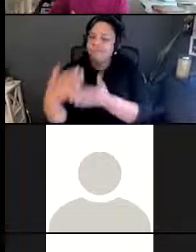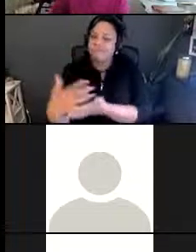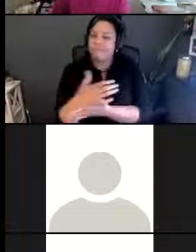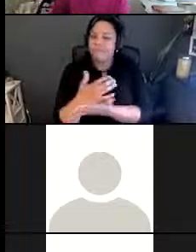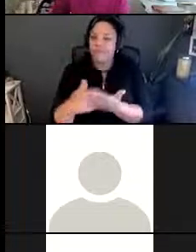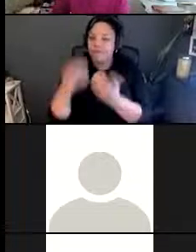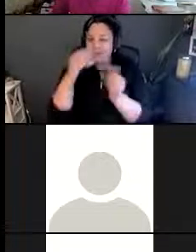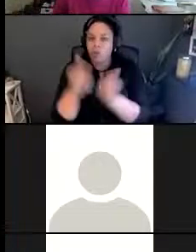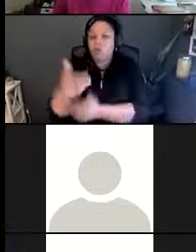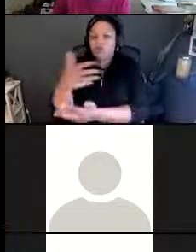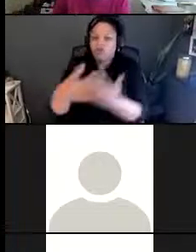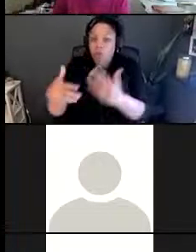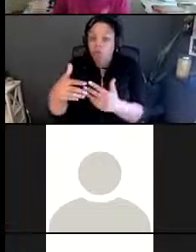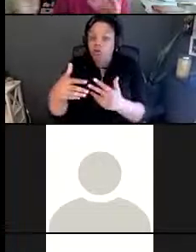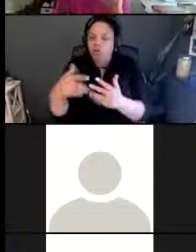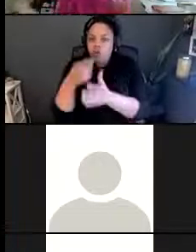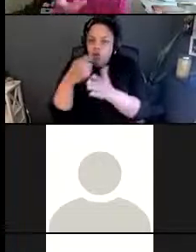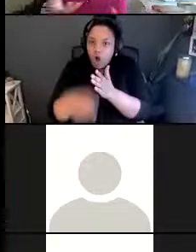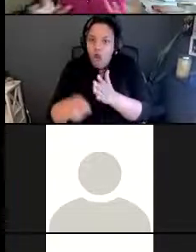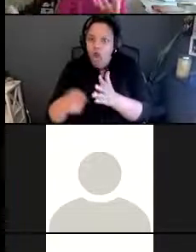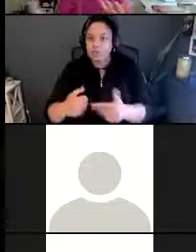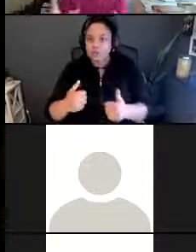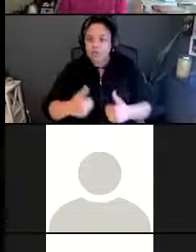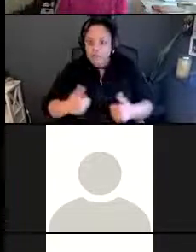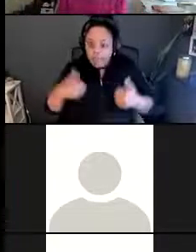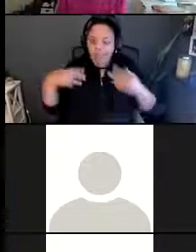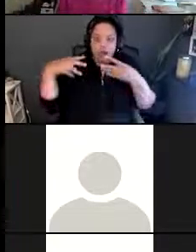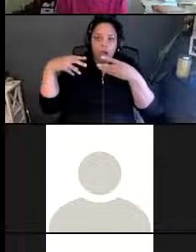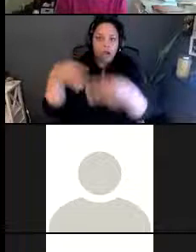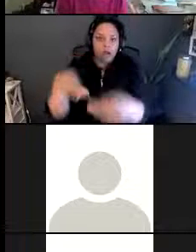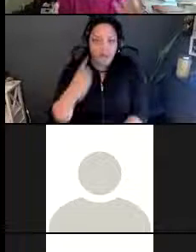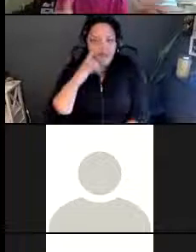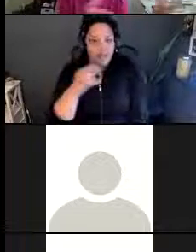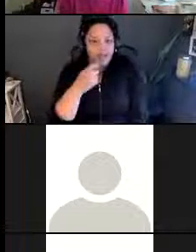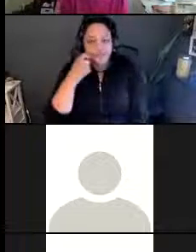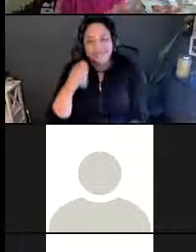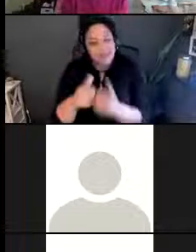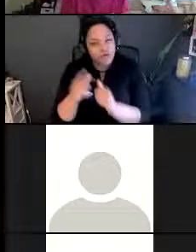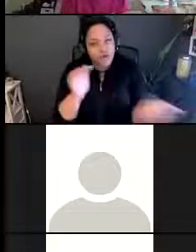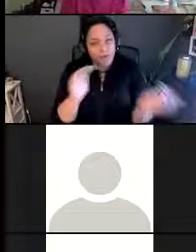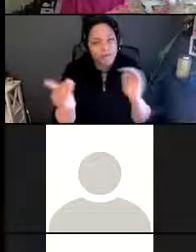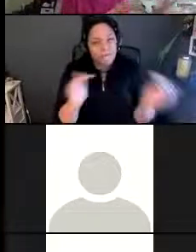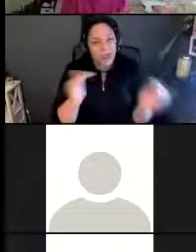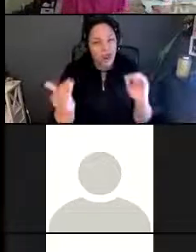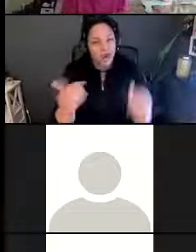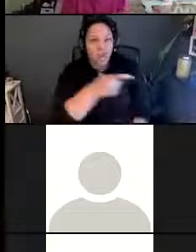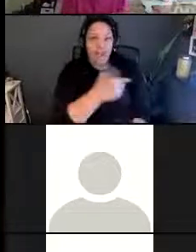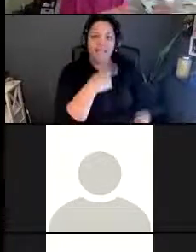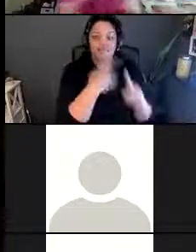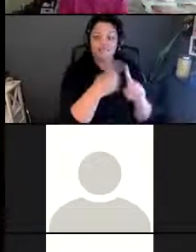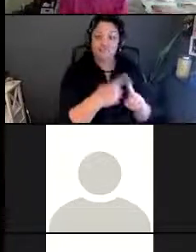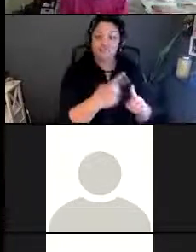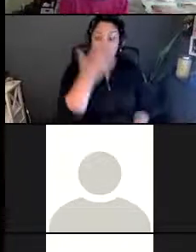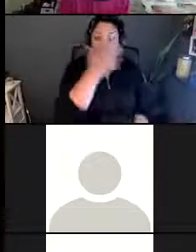the social costs. How do we make this comparison when we've got way better data on one side